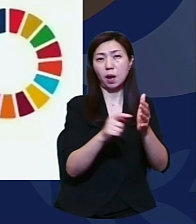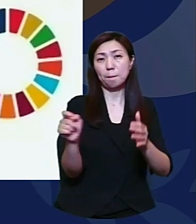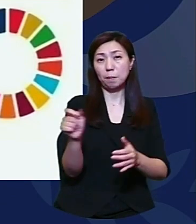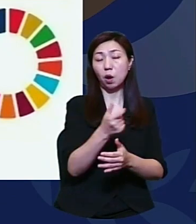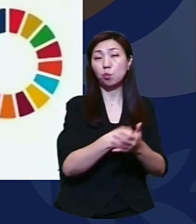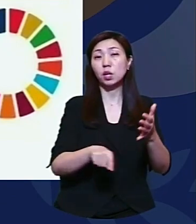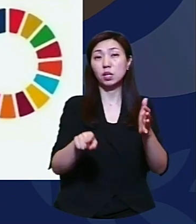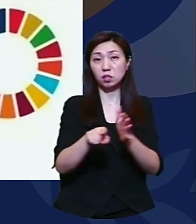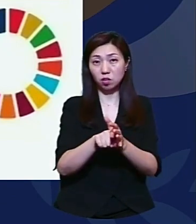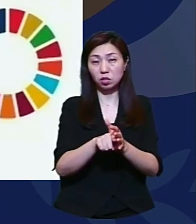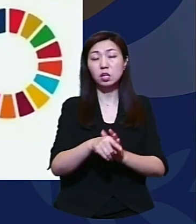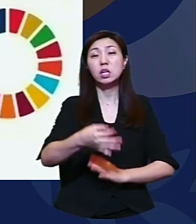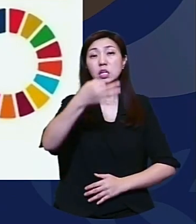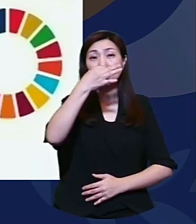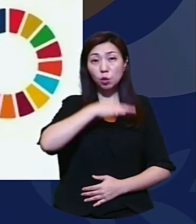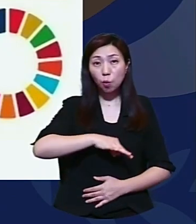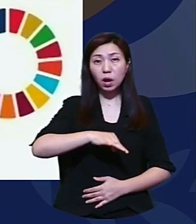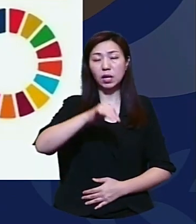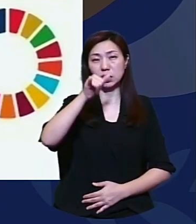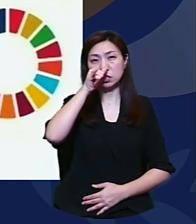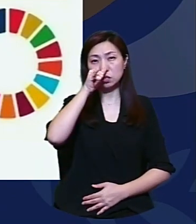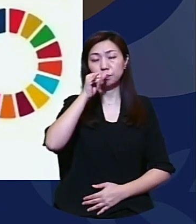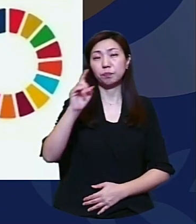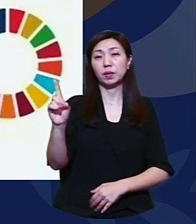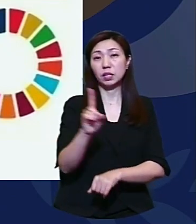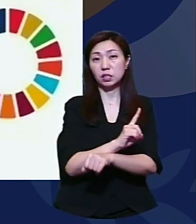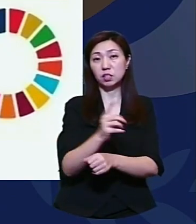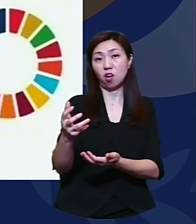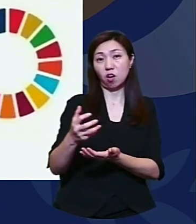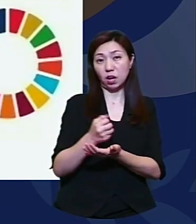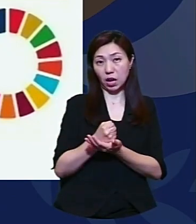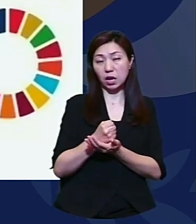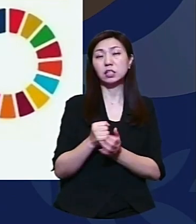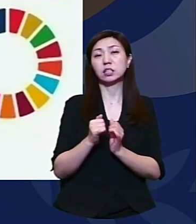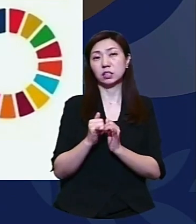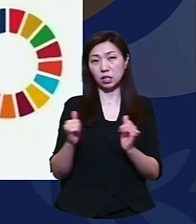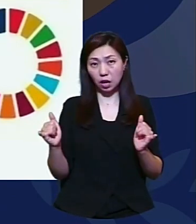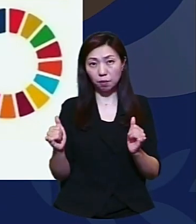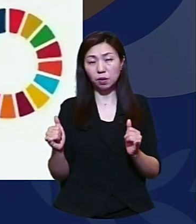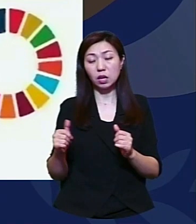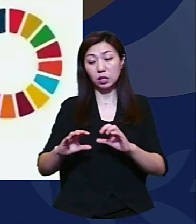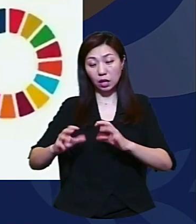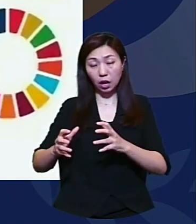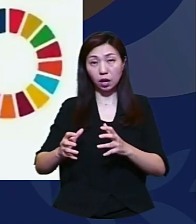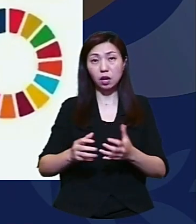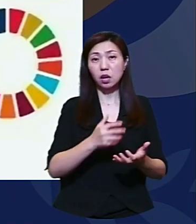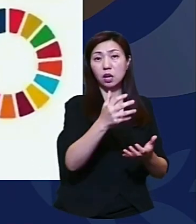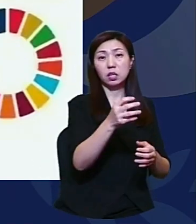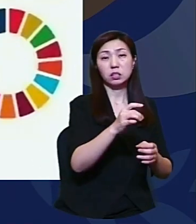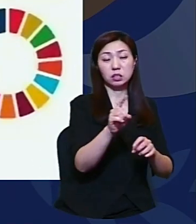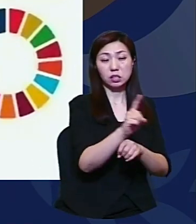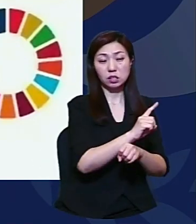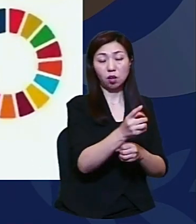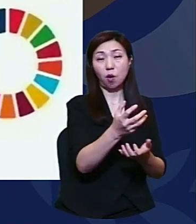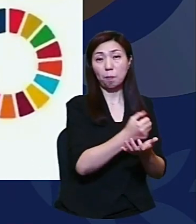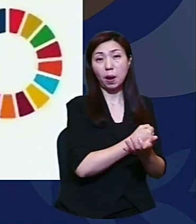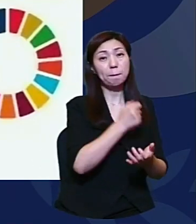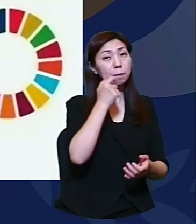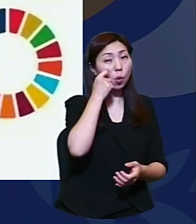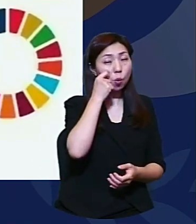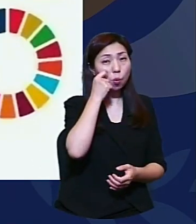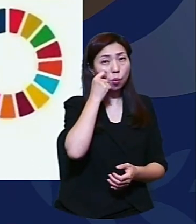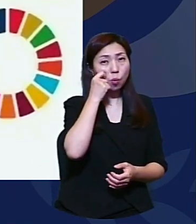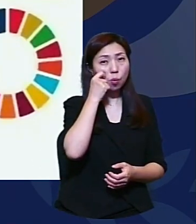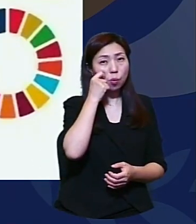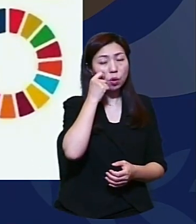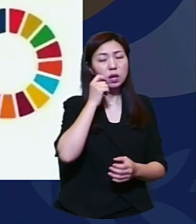divide between digital haves and digital have-nots will get even wider. And of course, that's amplifying its impact on